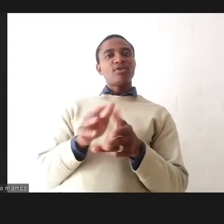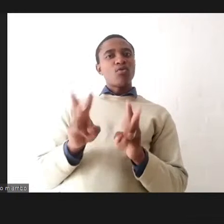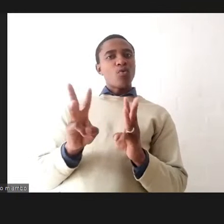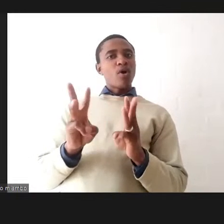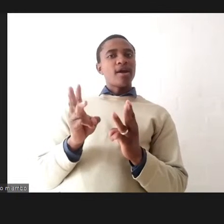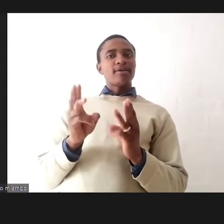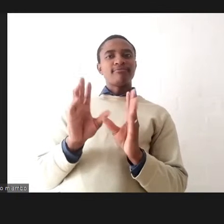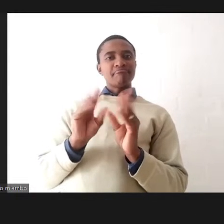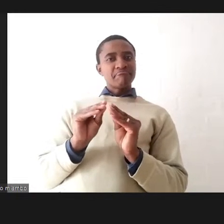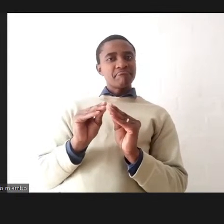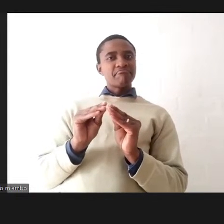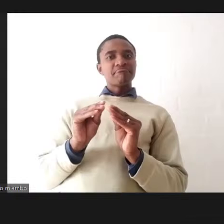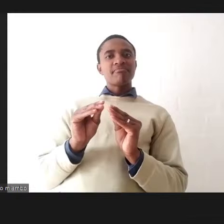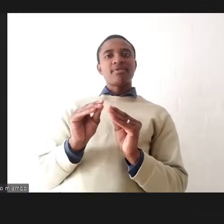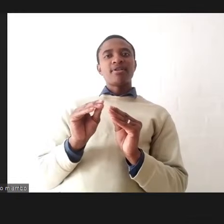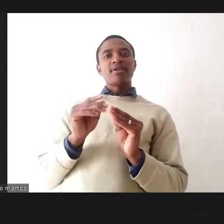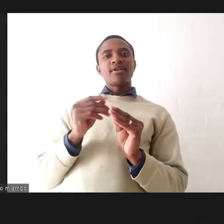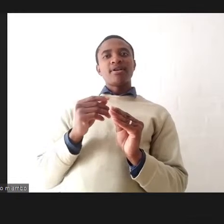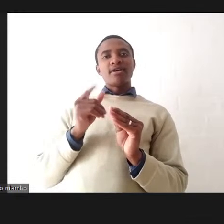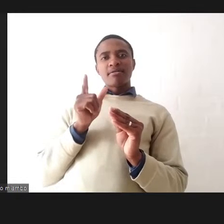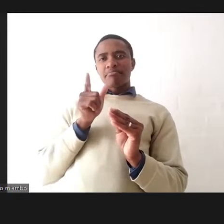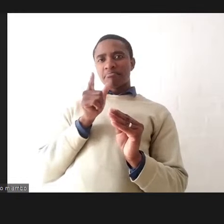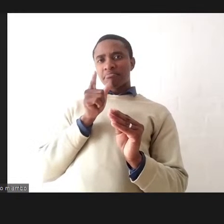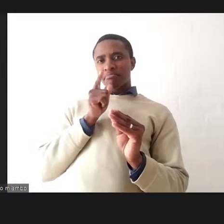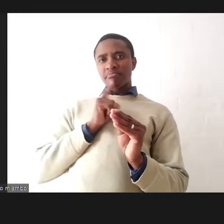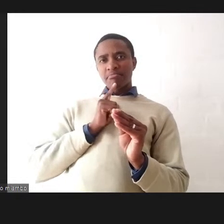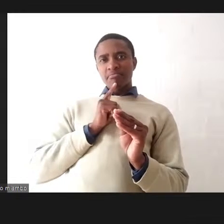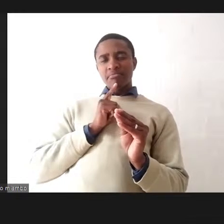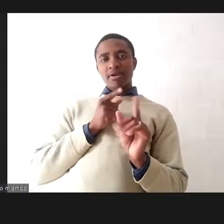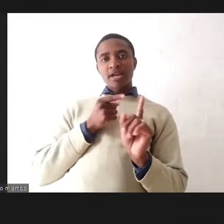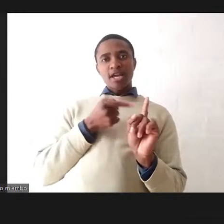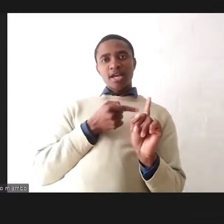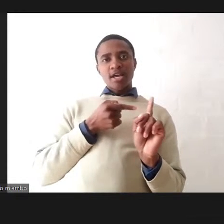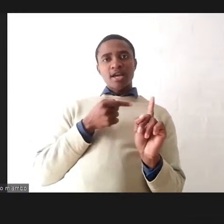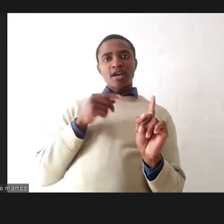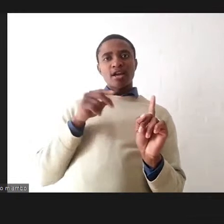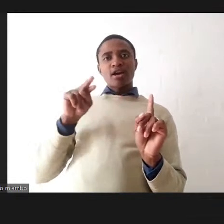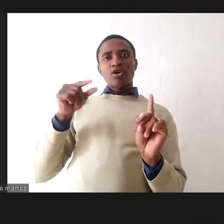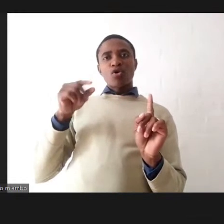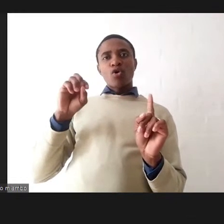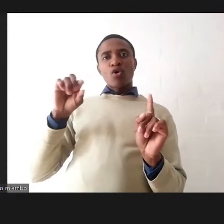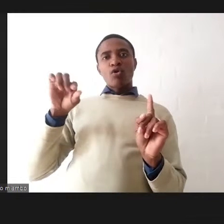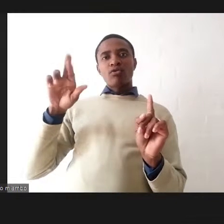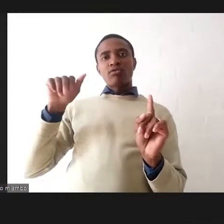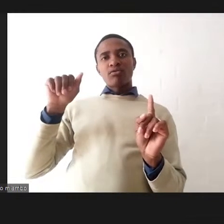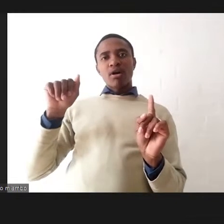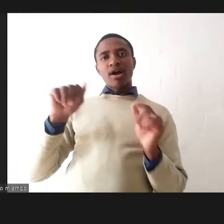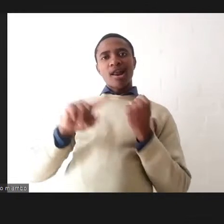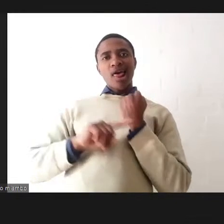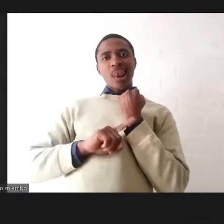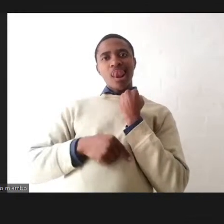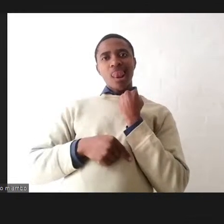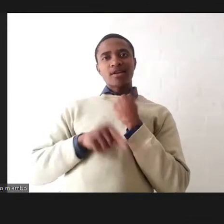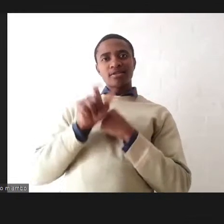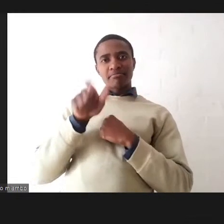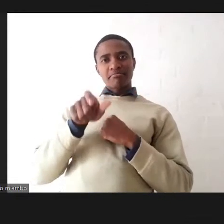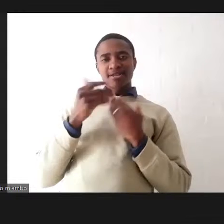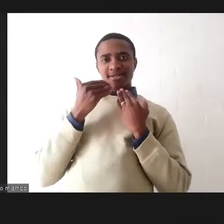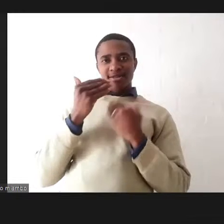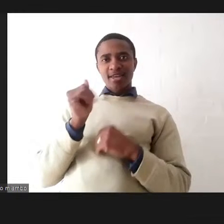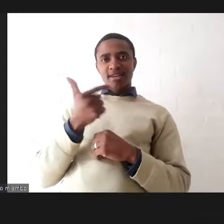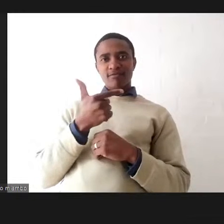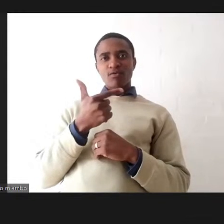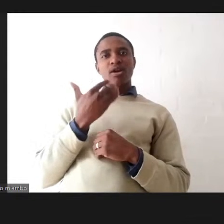this. But I'm told that Mr. Kokwana would be the last person to thank everyone. But thank you for the